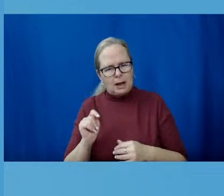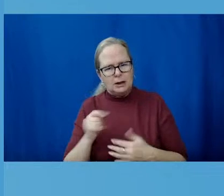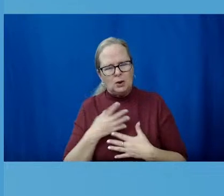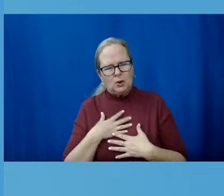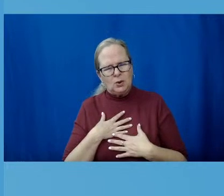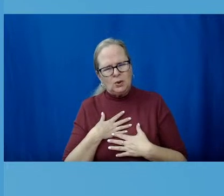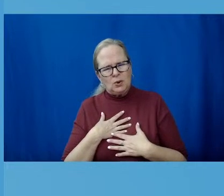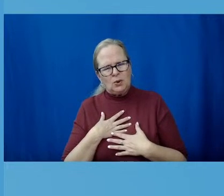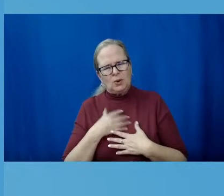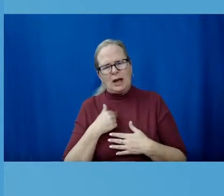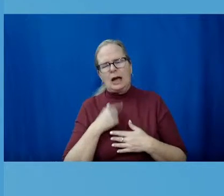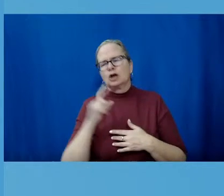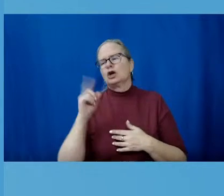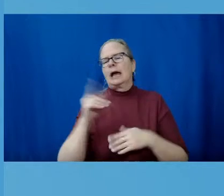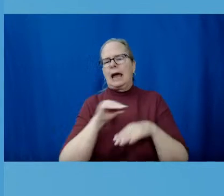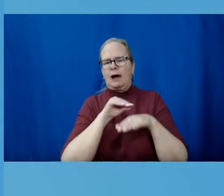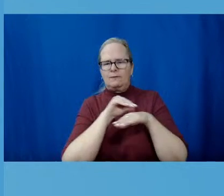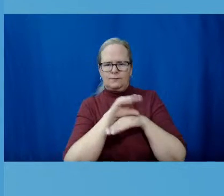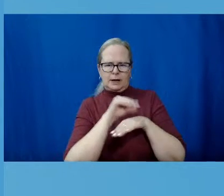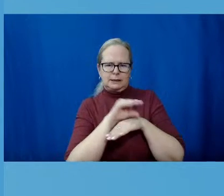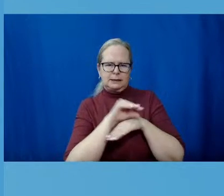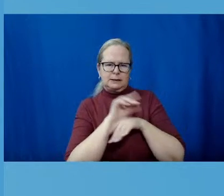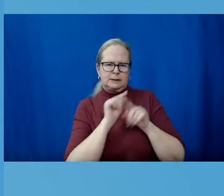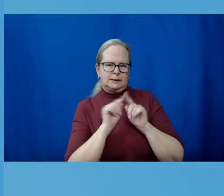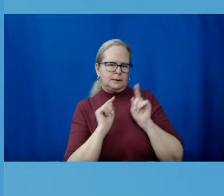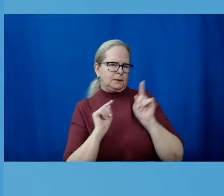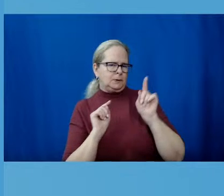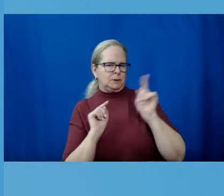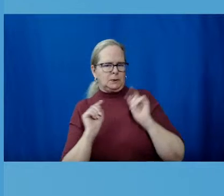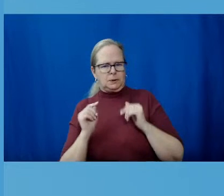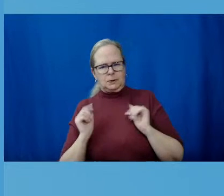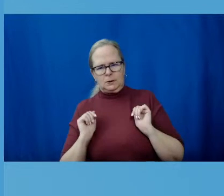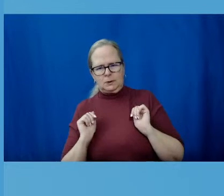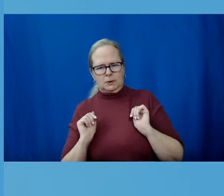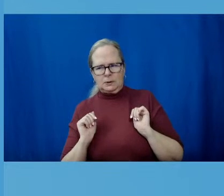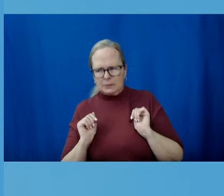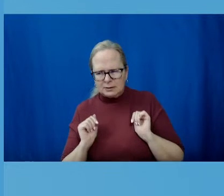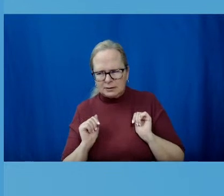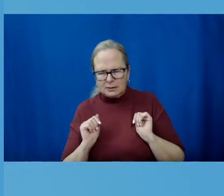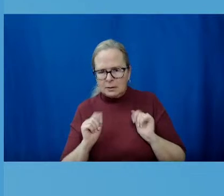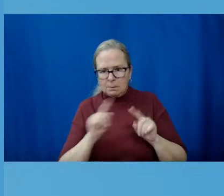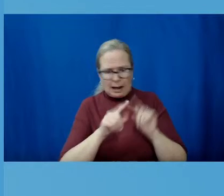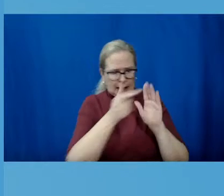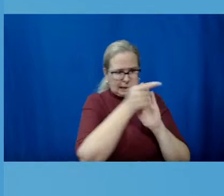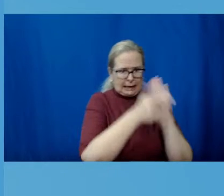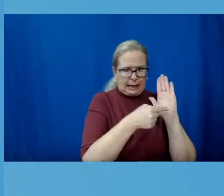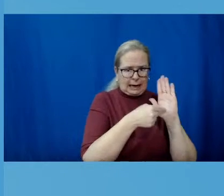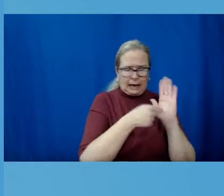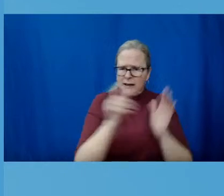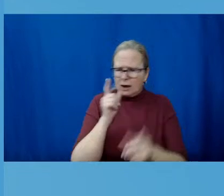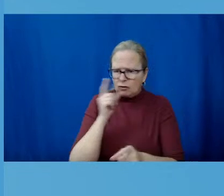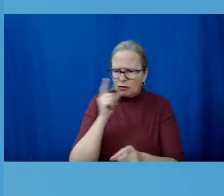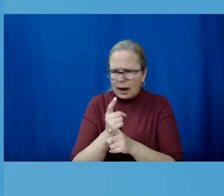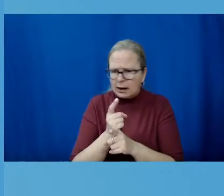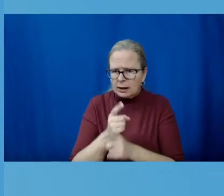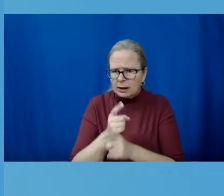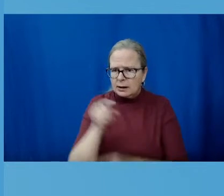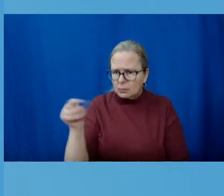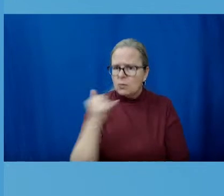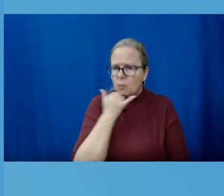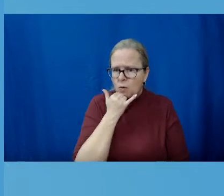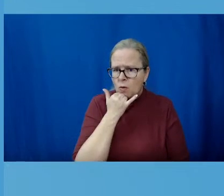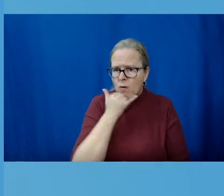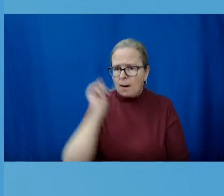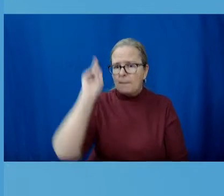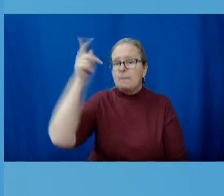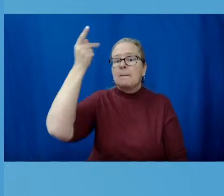is legally incorrect. I can understand that it's probably politically palatable, but it's also